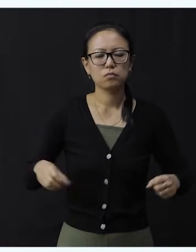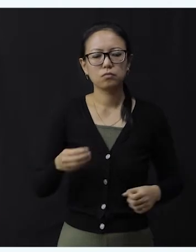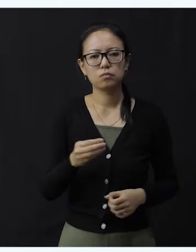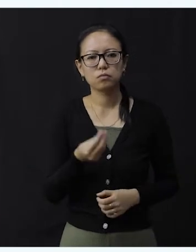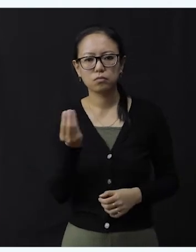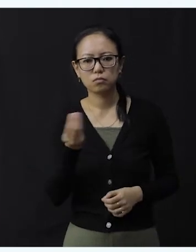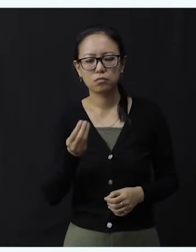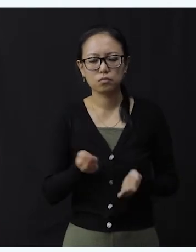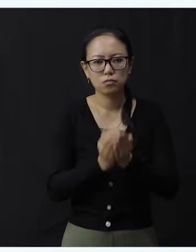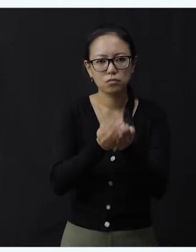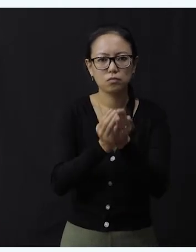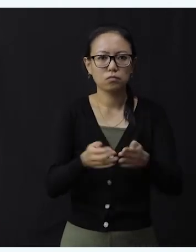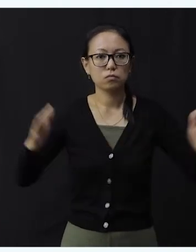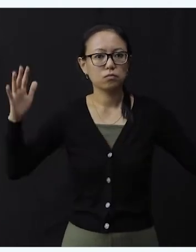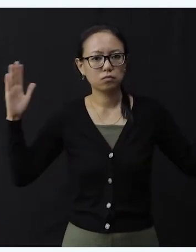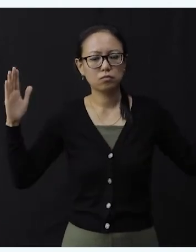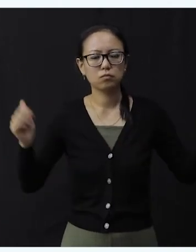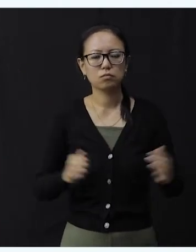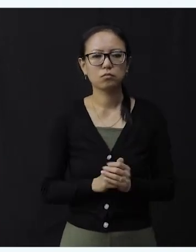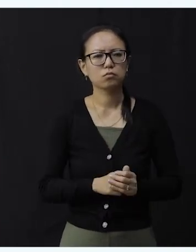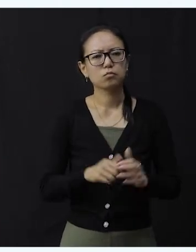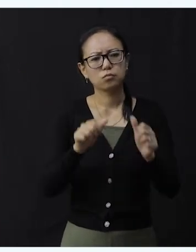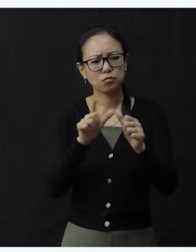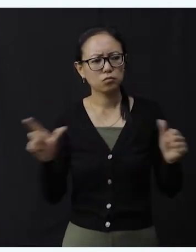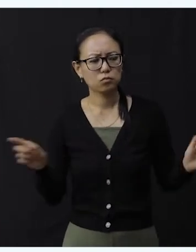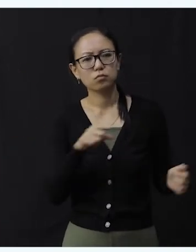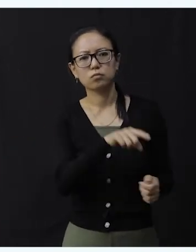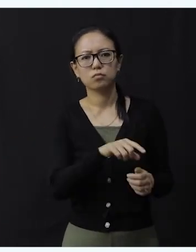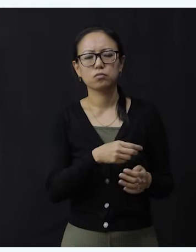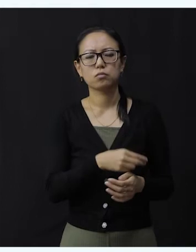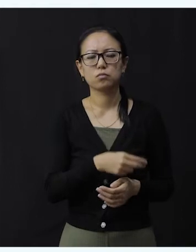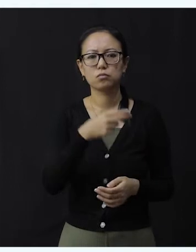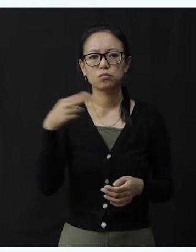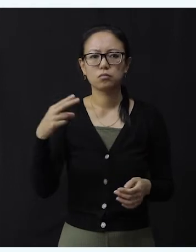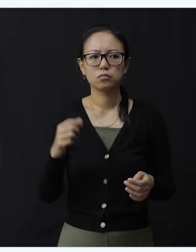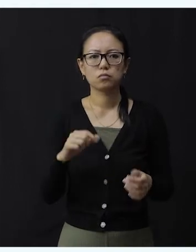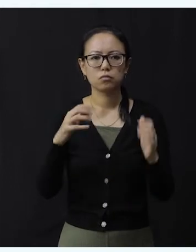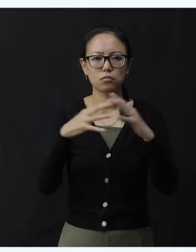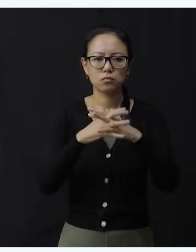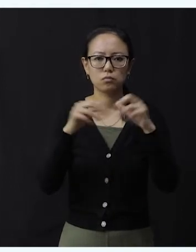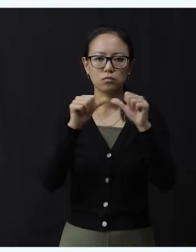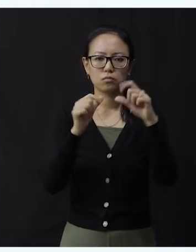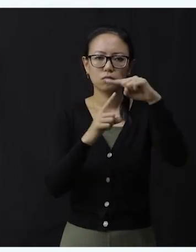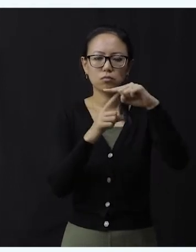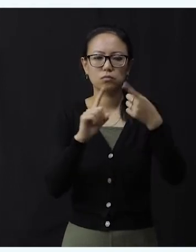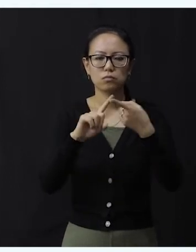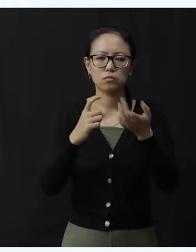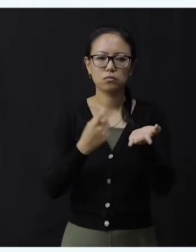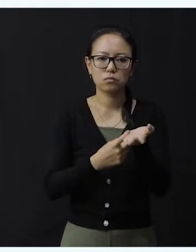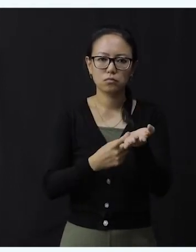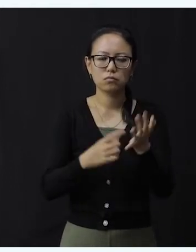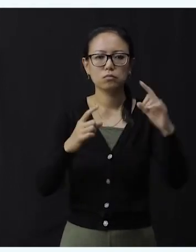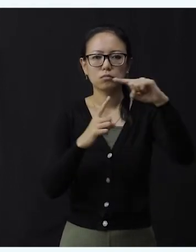water. So they are called as a water transport. So water transport means a transport that sails on water